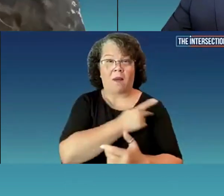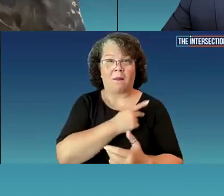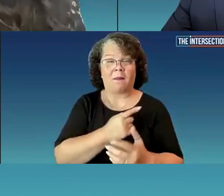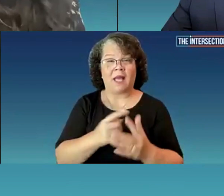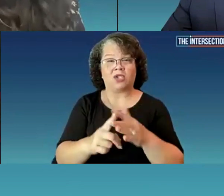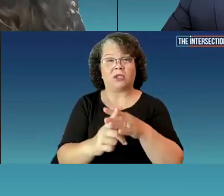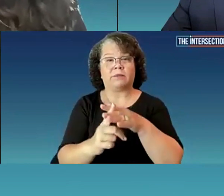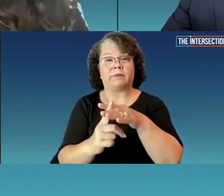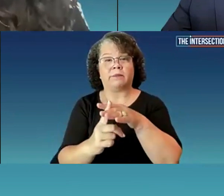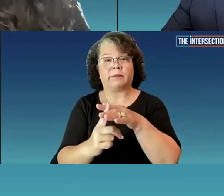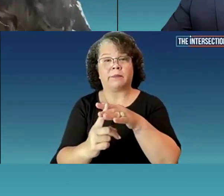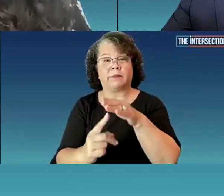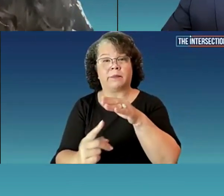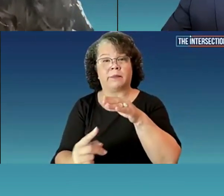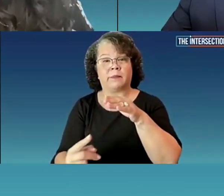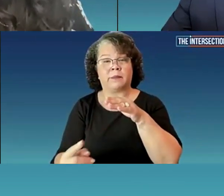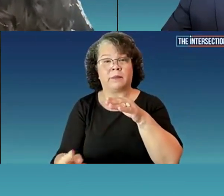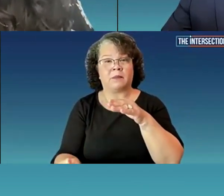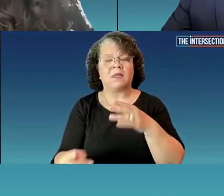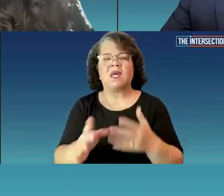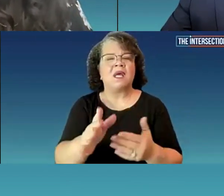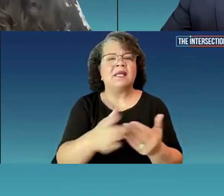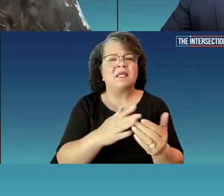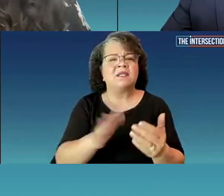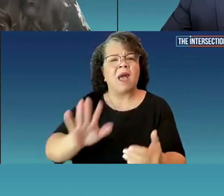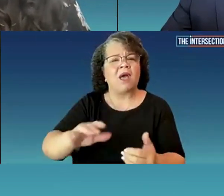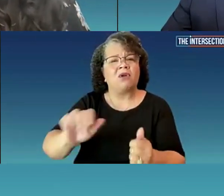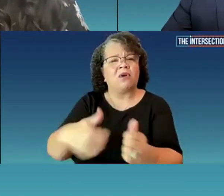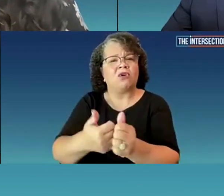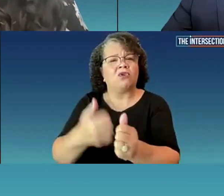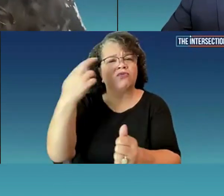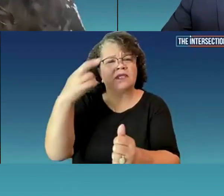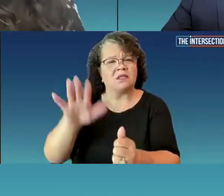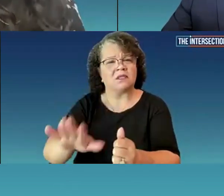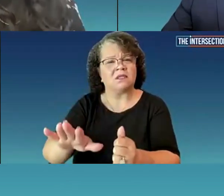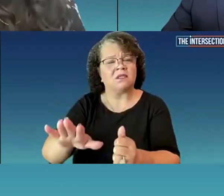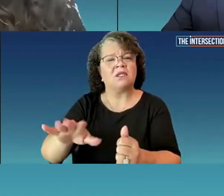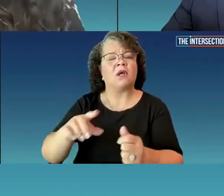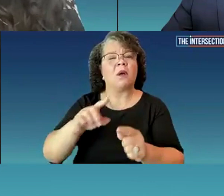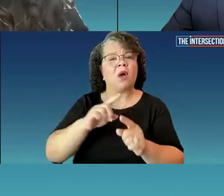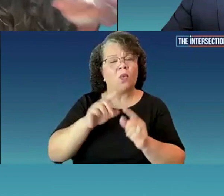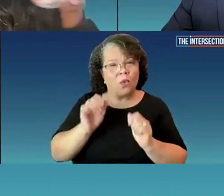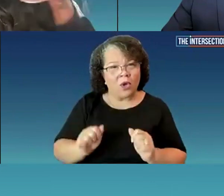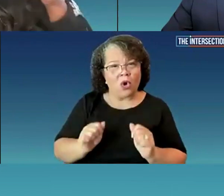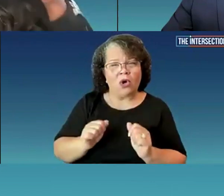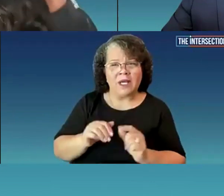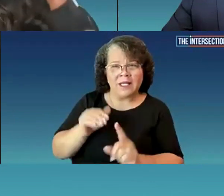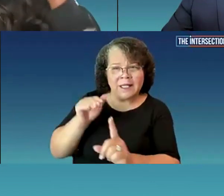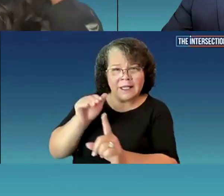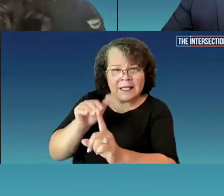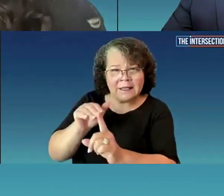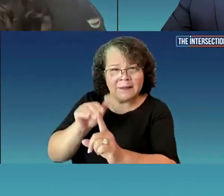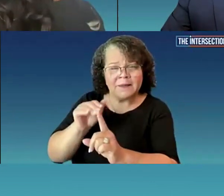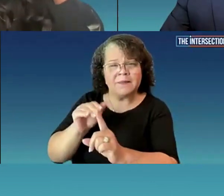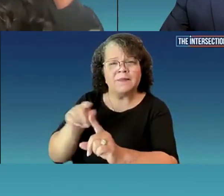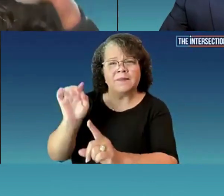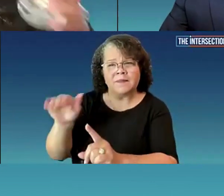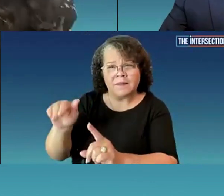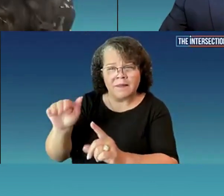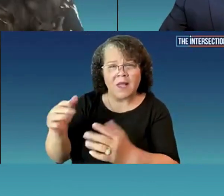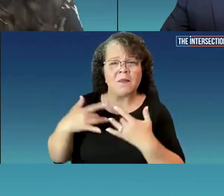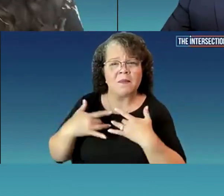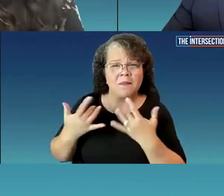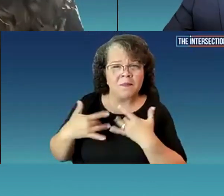acutely, I mean, it didn't matter what the reason was. We could engage the patient and the healthcare providers and find out